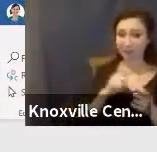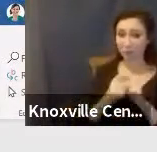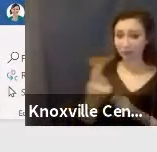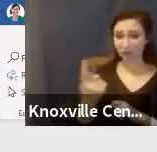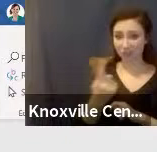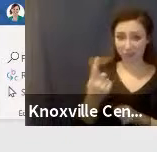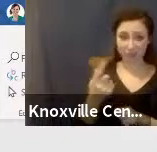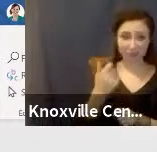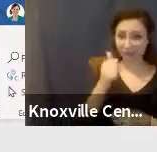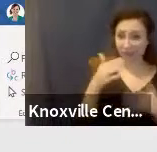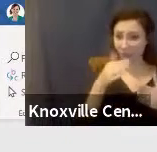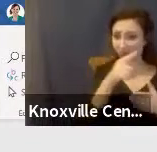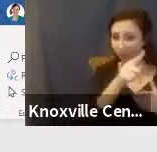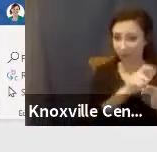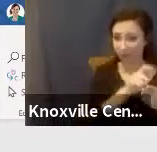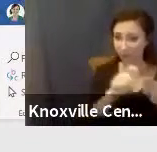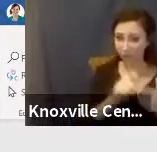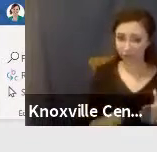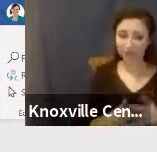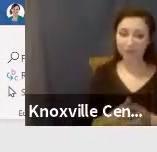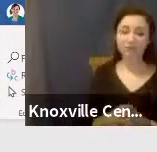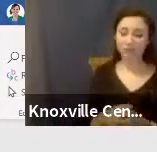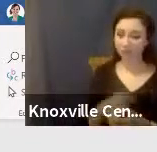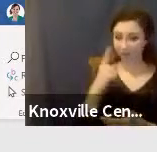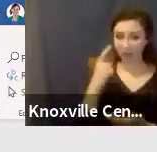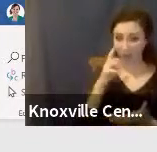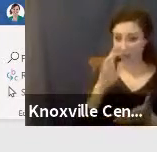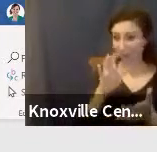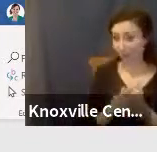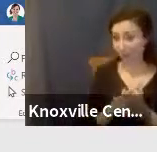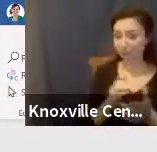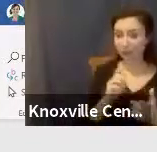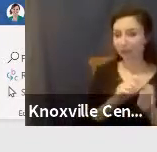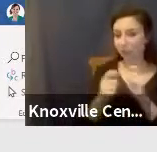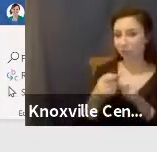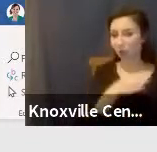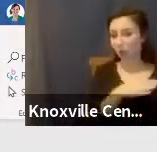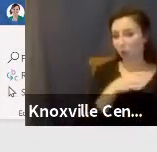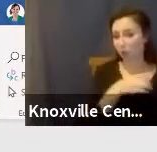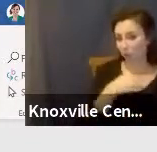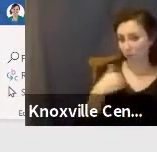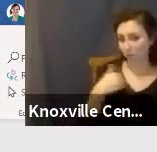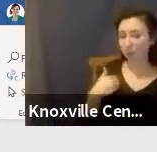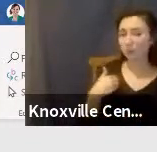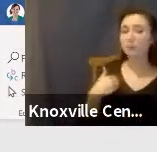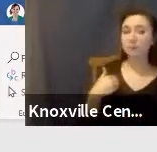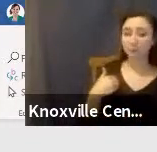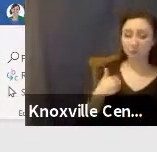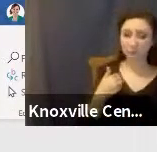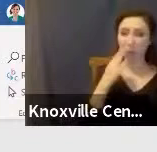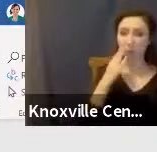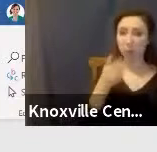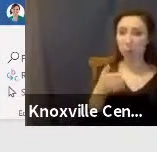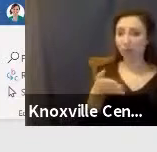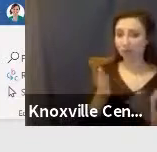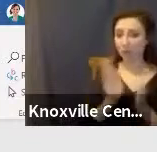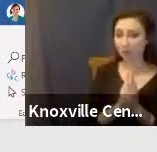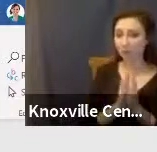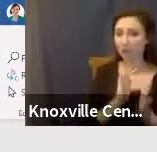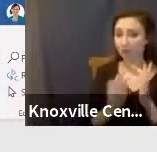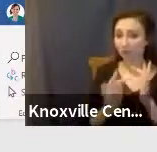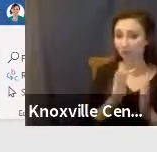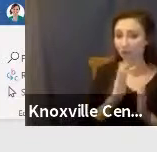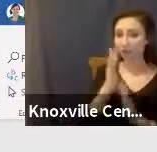is written, I believe. So let's just change that. Board members shall make requests electronically